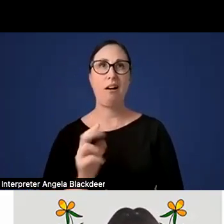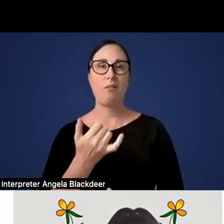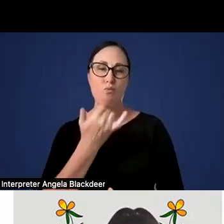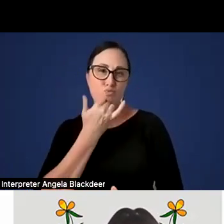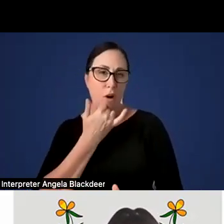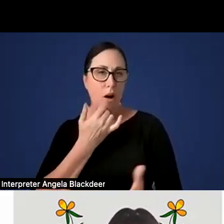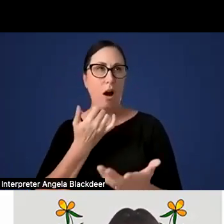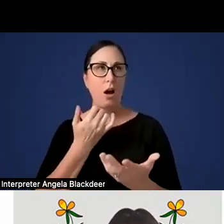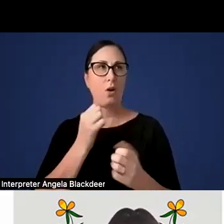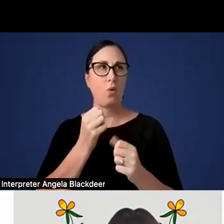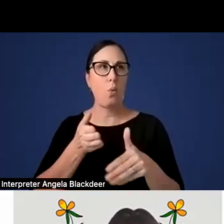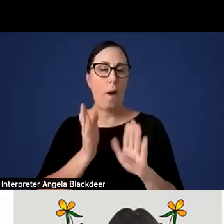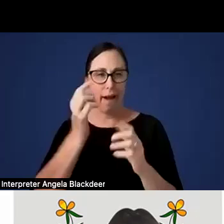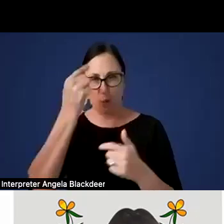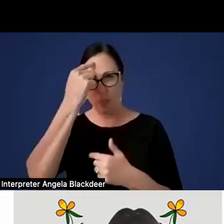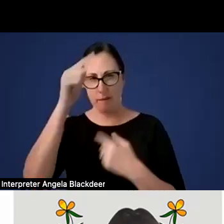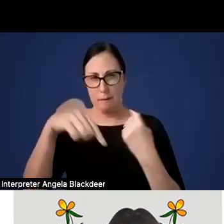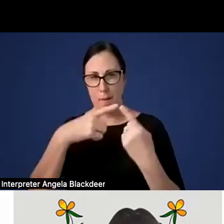behavior and language around